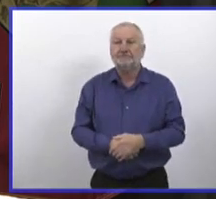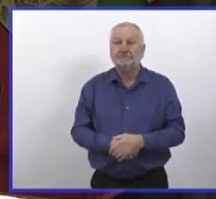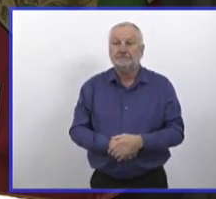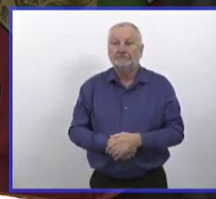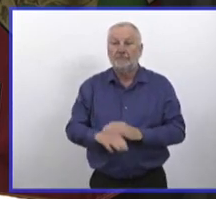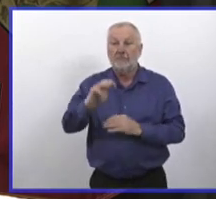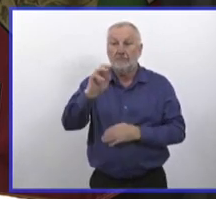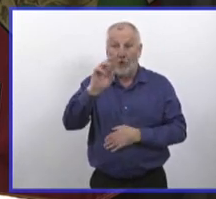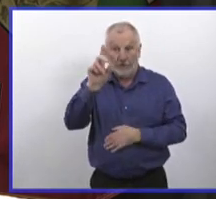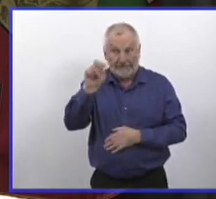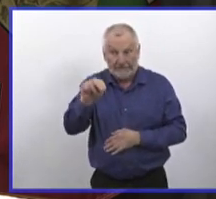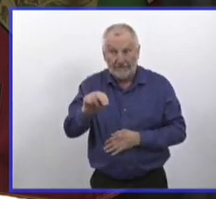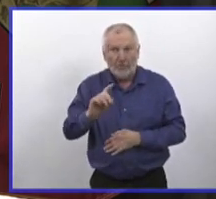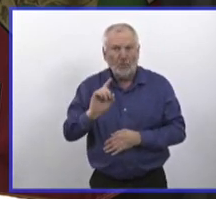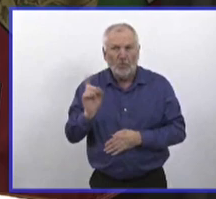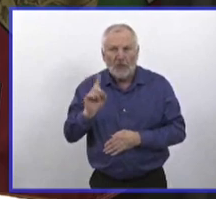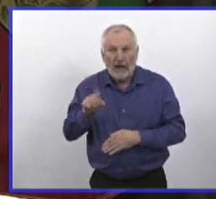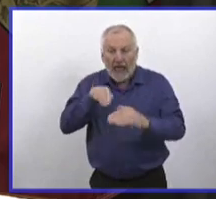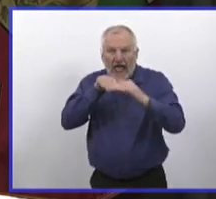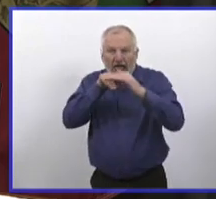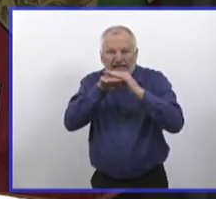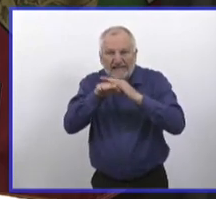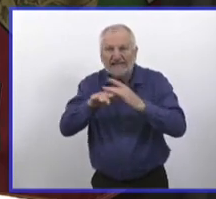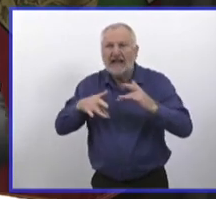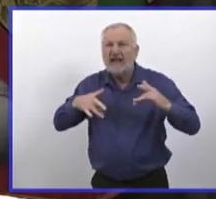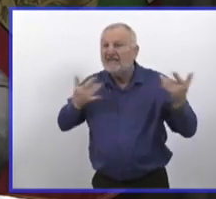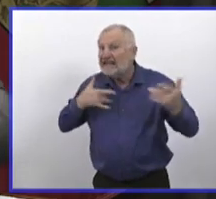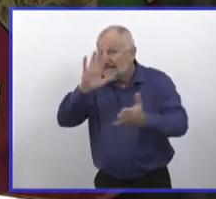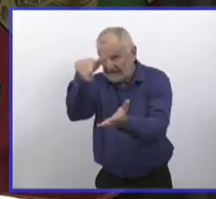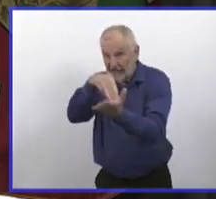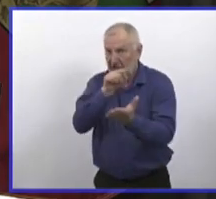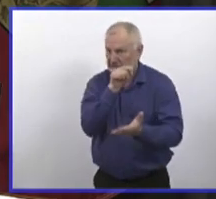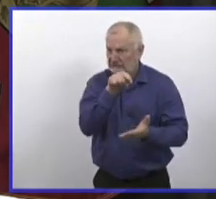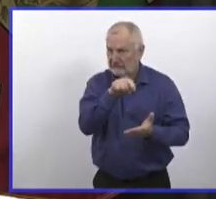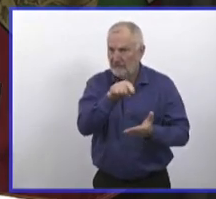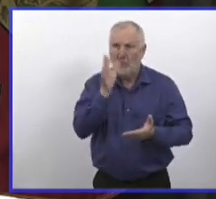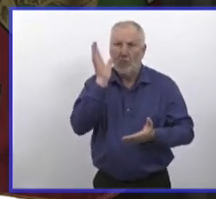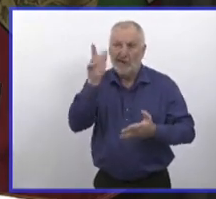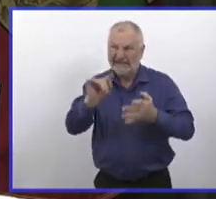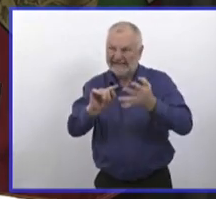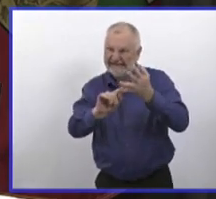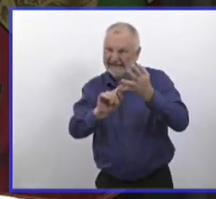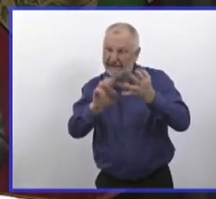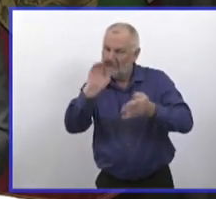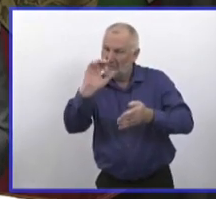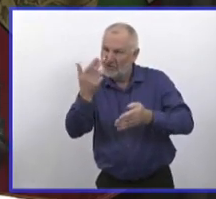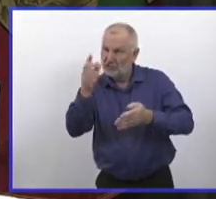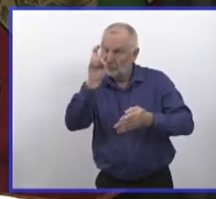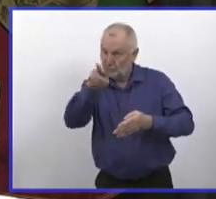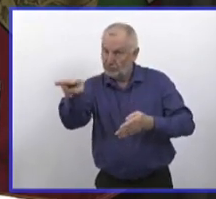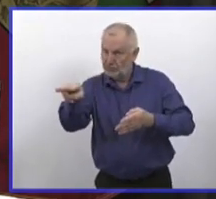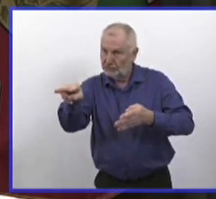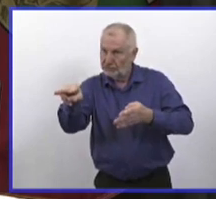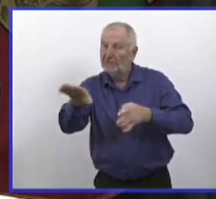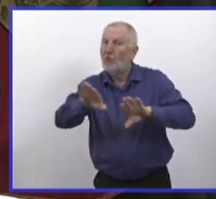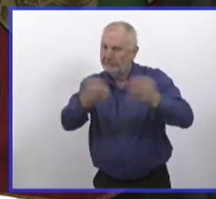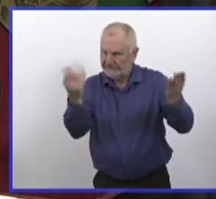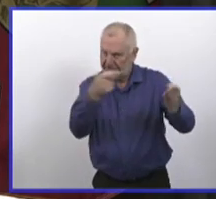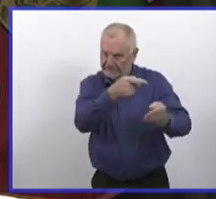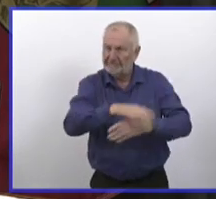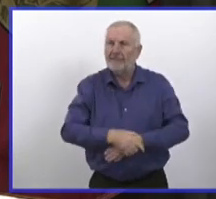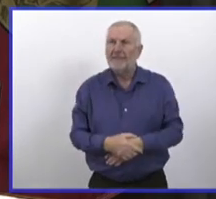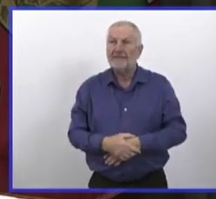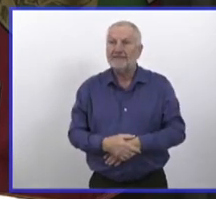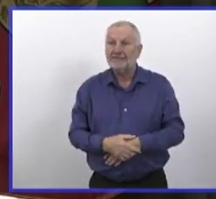the Access Event Centre, will open on March 22nd. Eligible people can begin calling today to